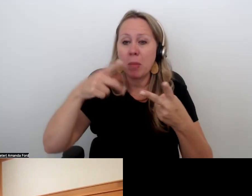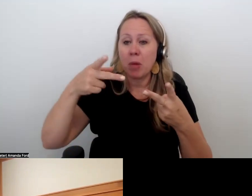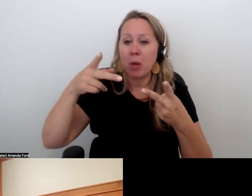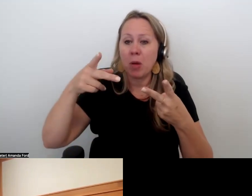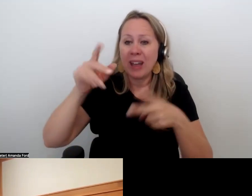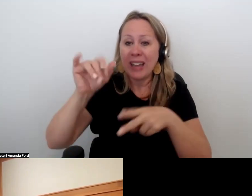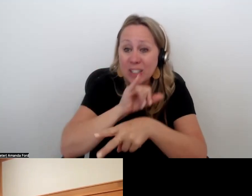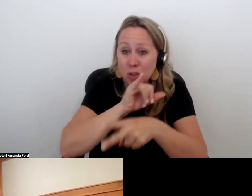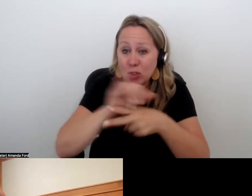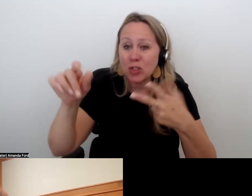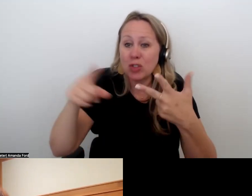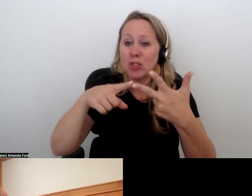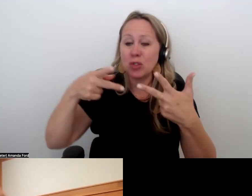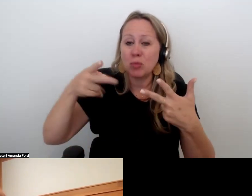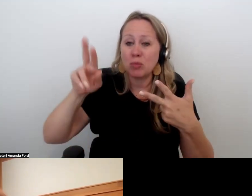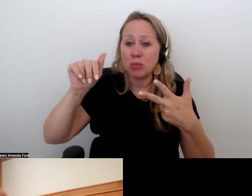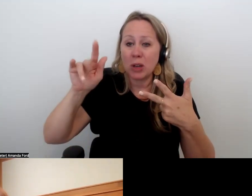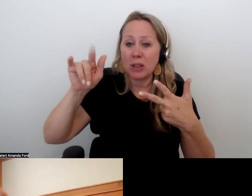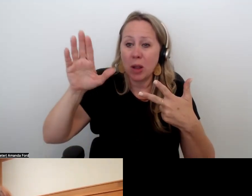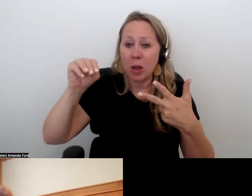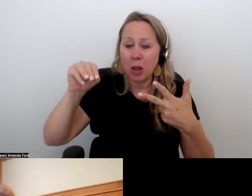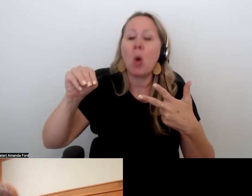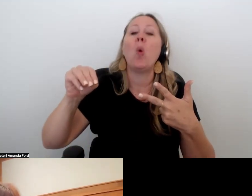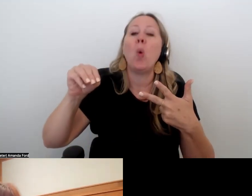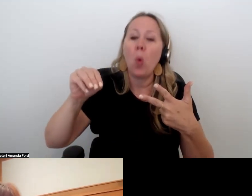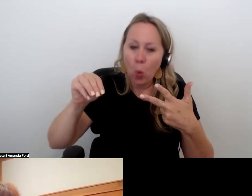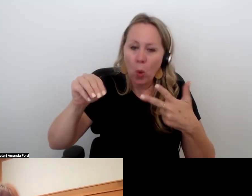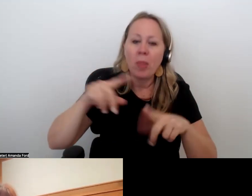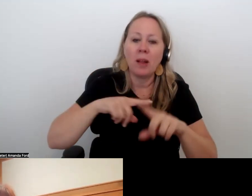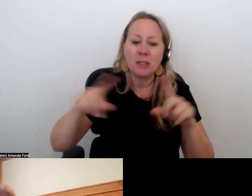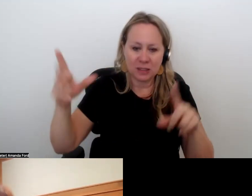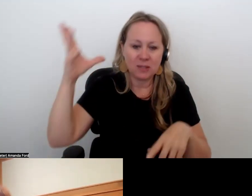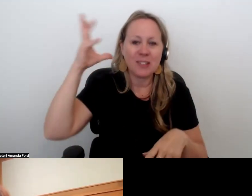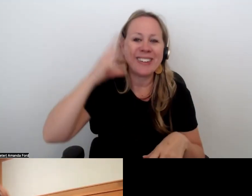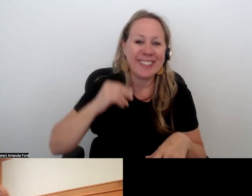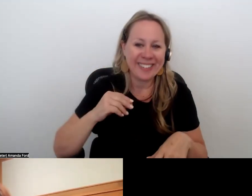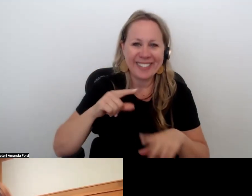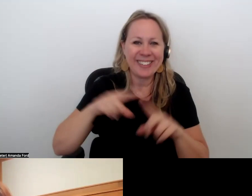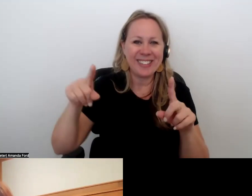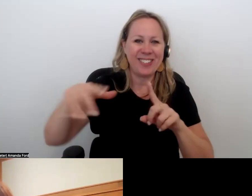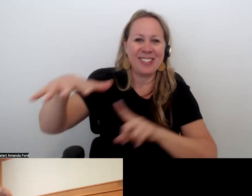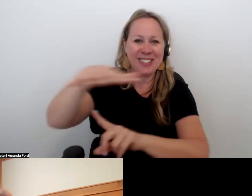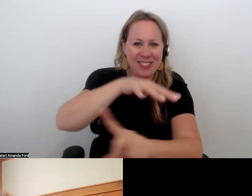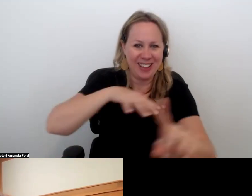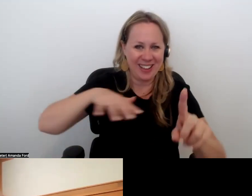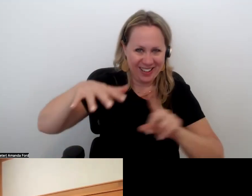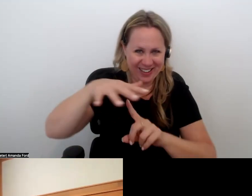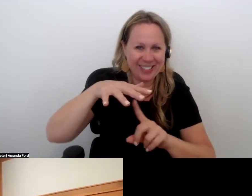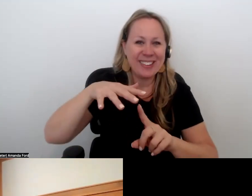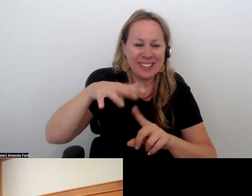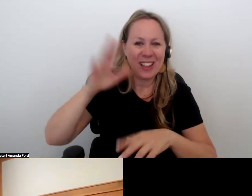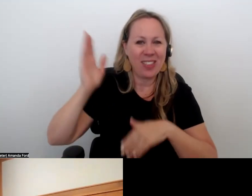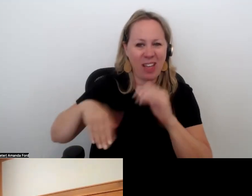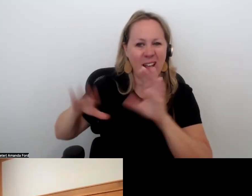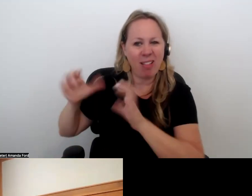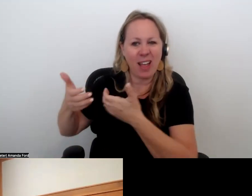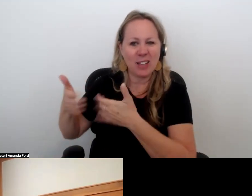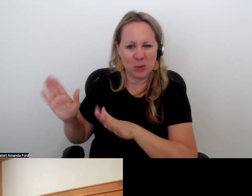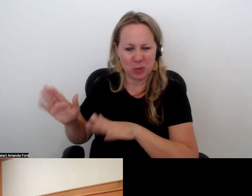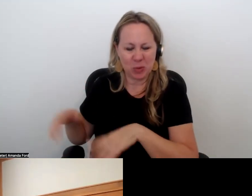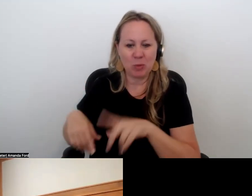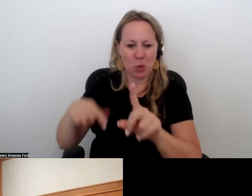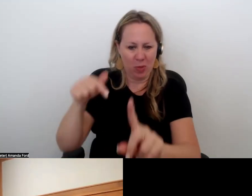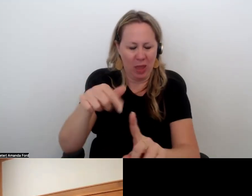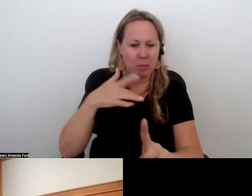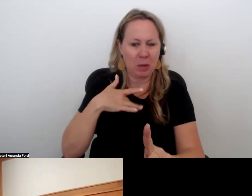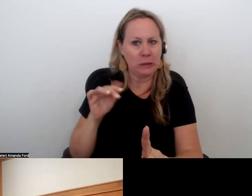internship, it's a different sort of beast, so to speak, than a classroom. And to